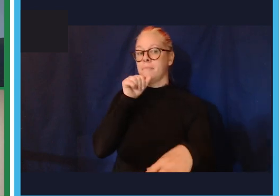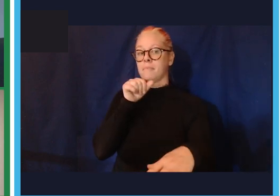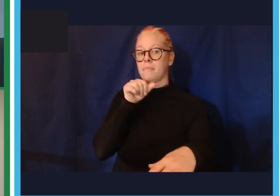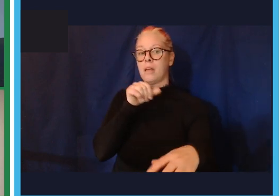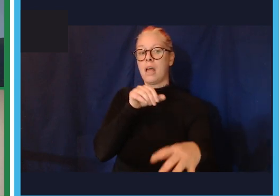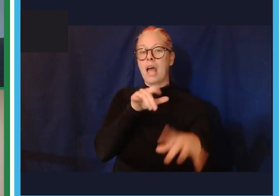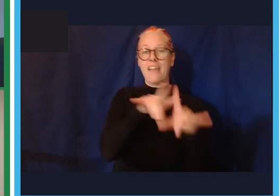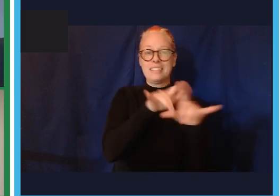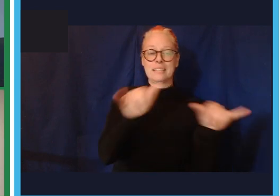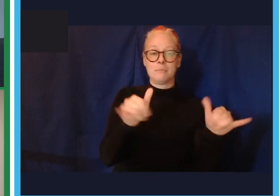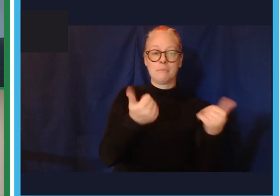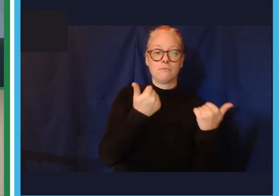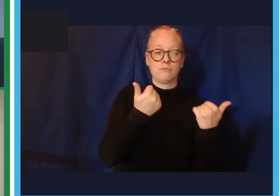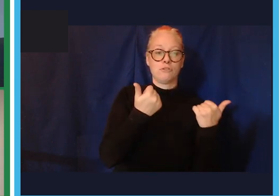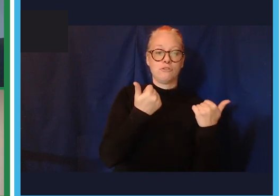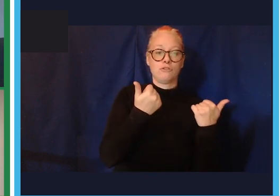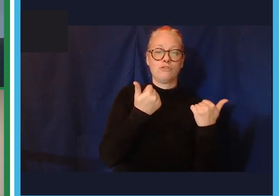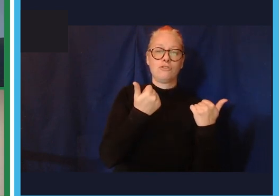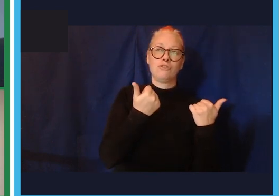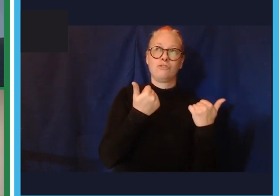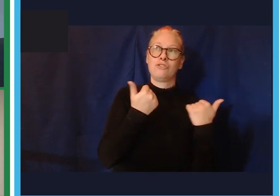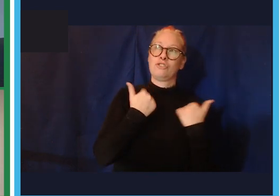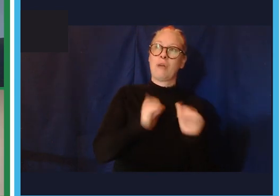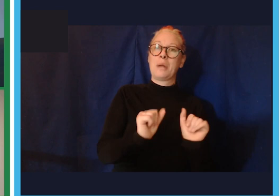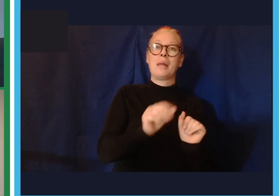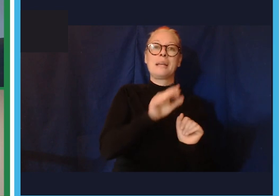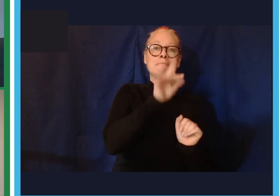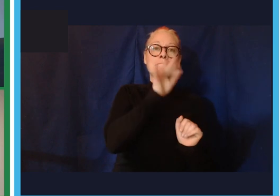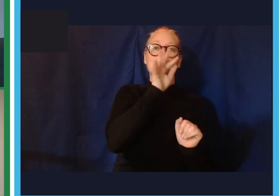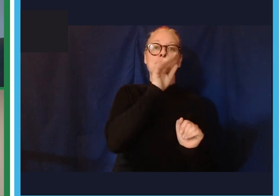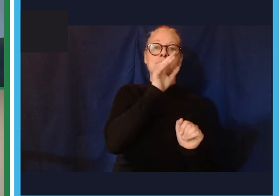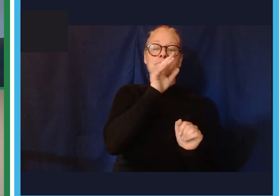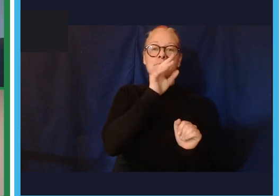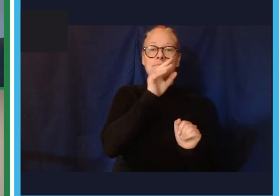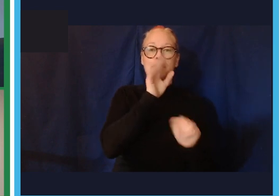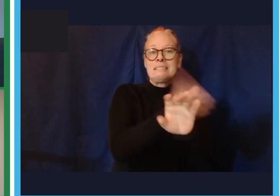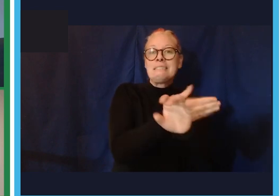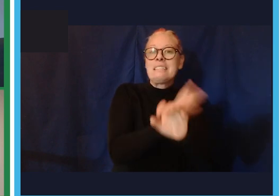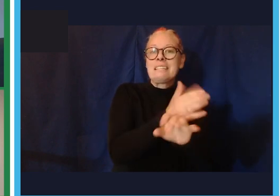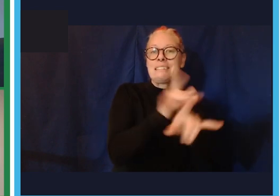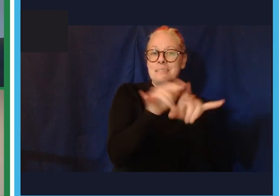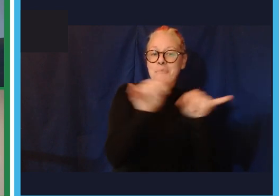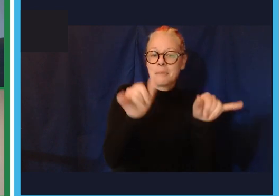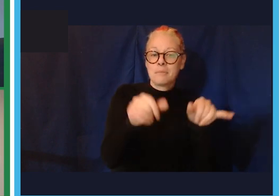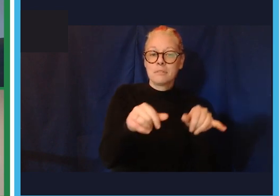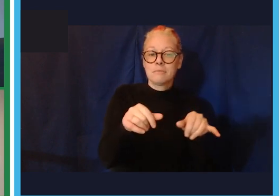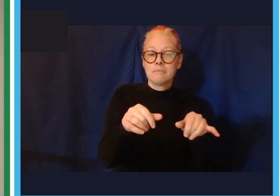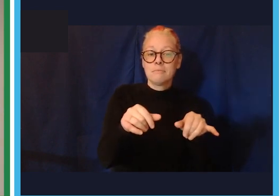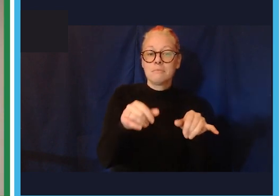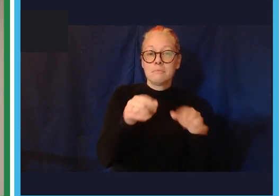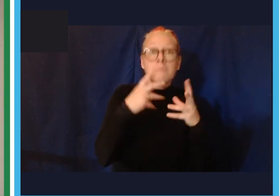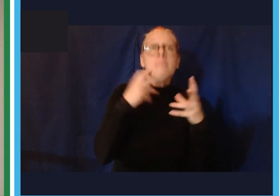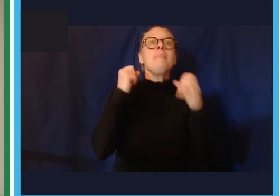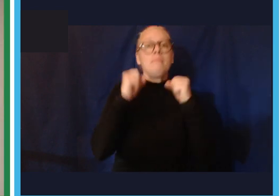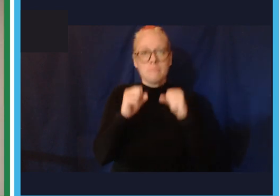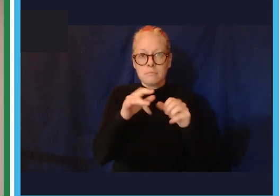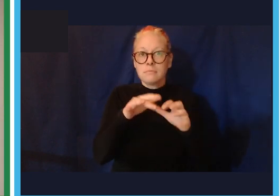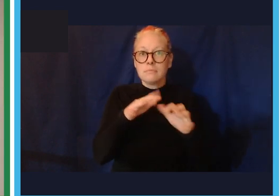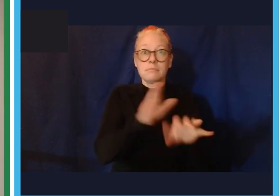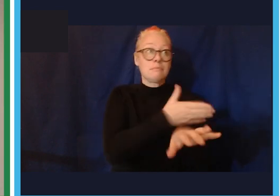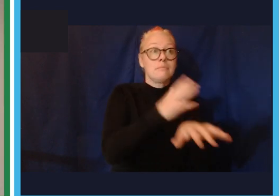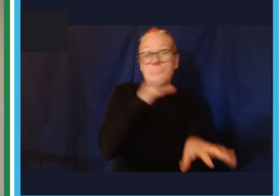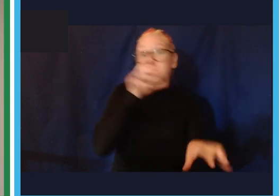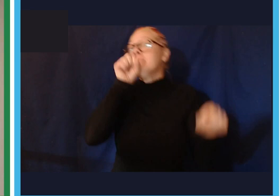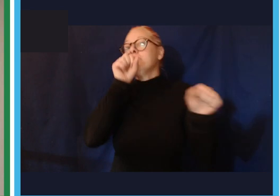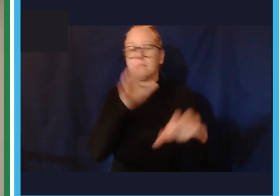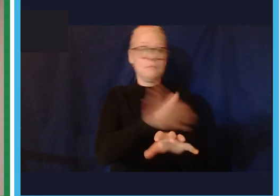something like that. And I would do this in class while the teacher was reading. And there was this kid who would always be like, can you stop that? You know, can you stop